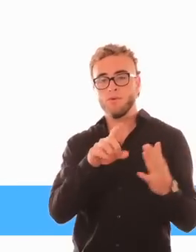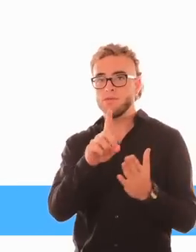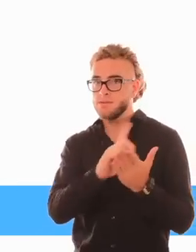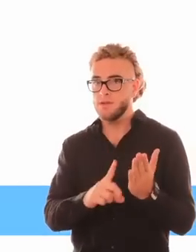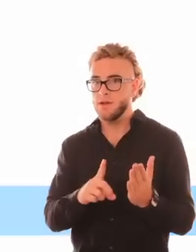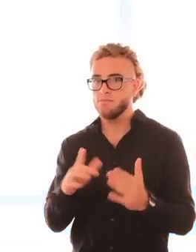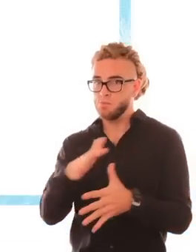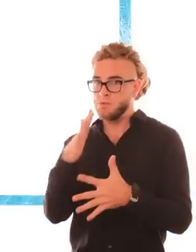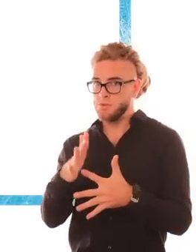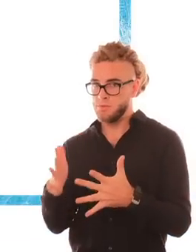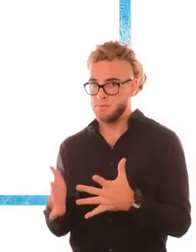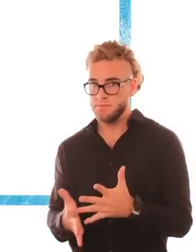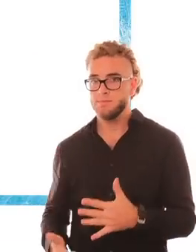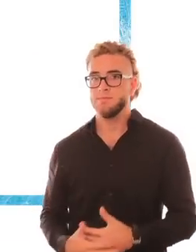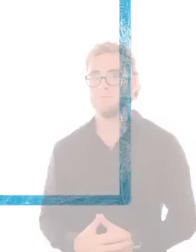principles.